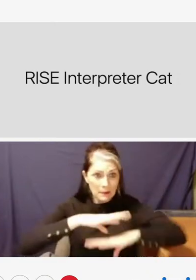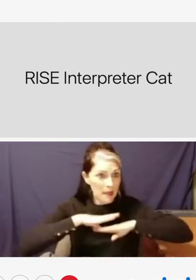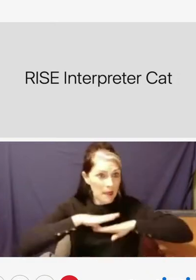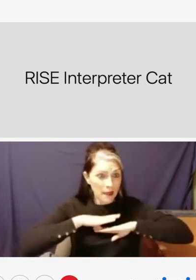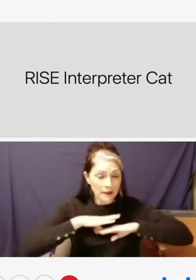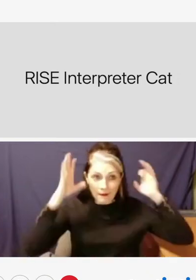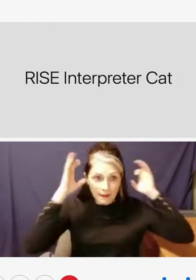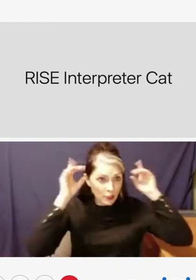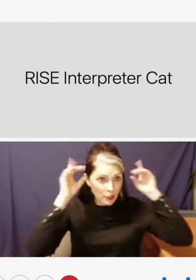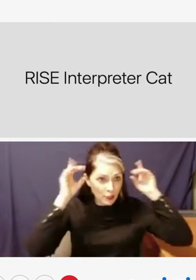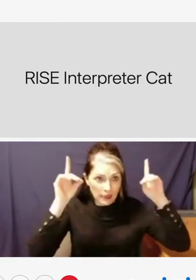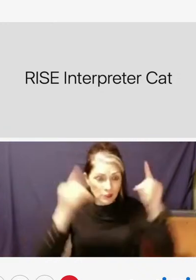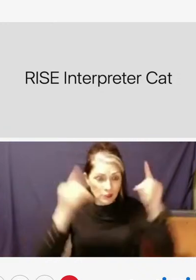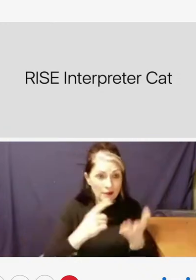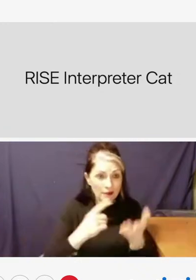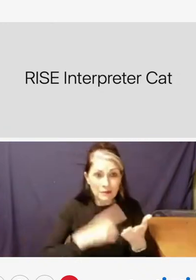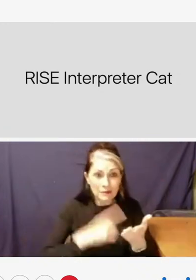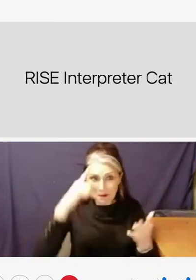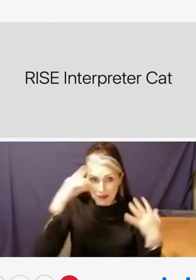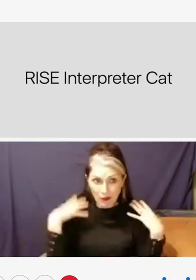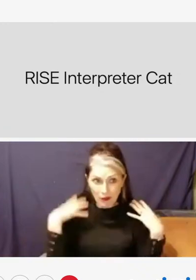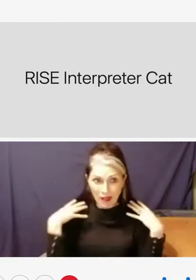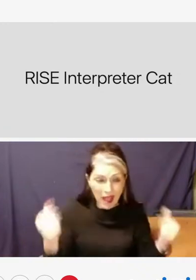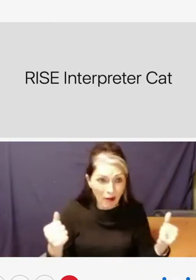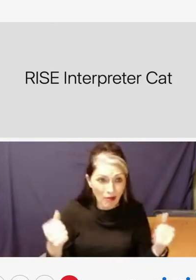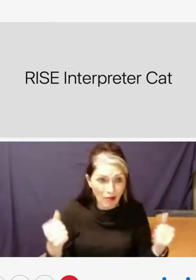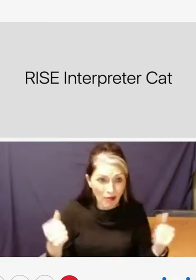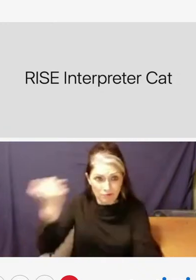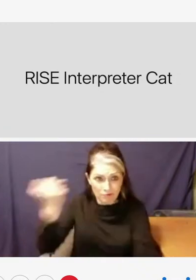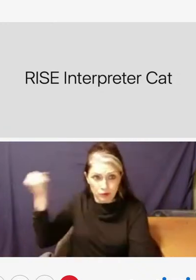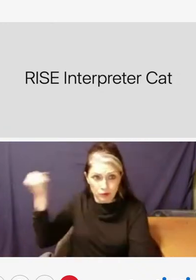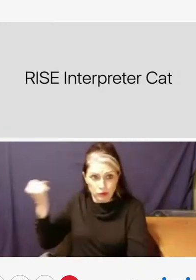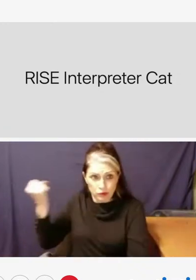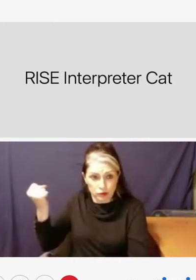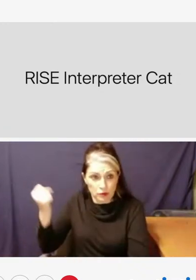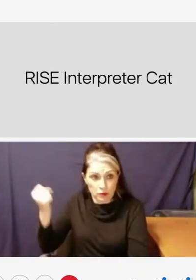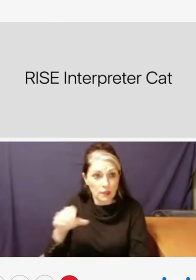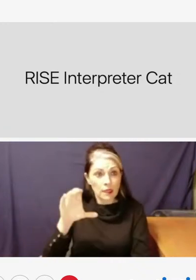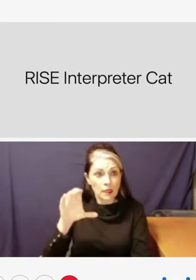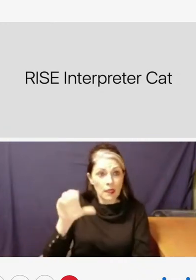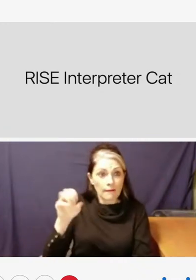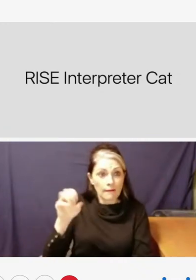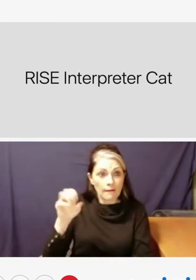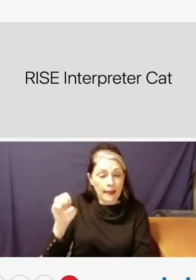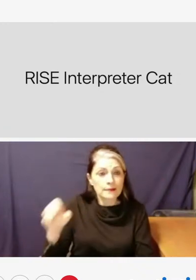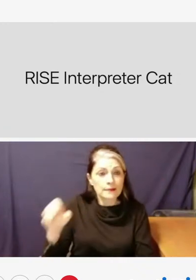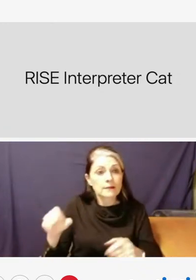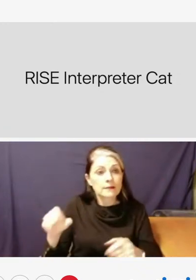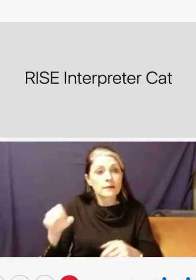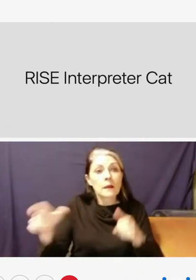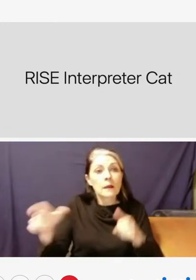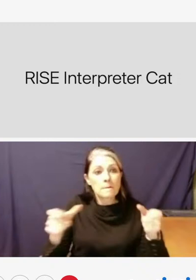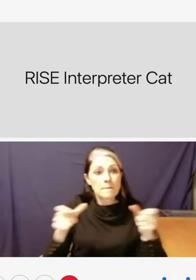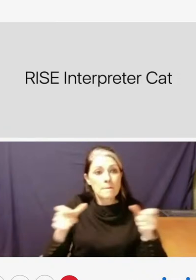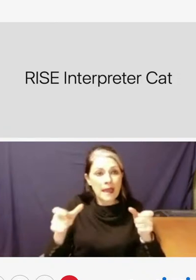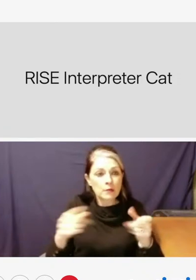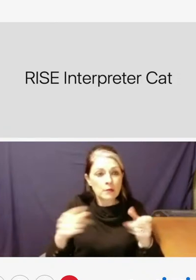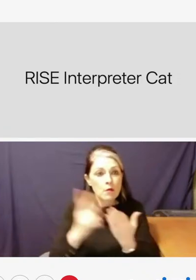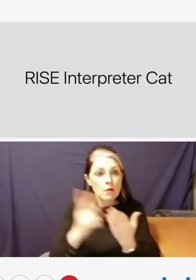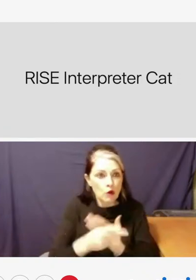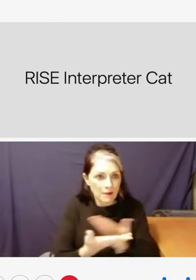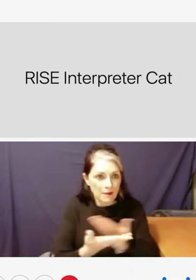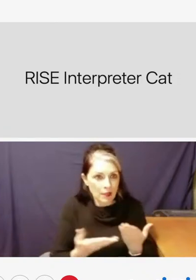sometimes mental health takes a backseat so our case management program exists in order to support the the most basic needs of our